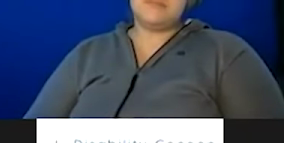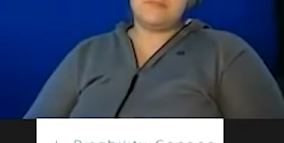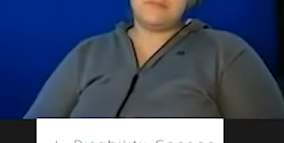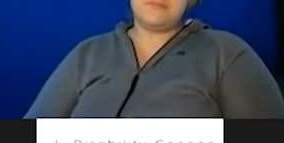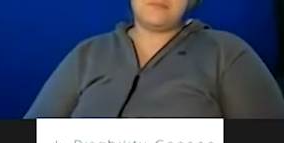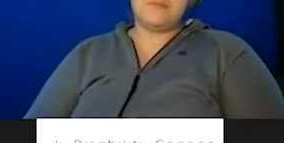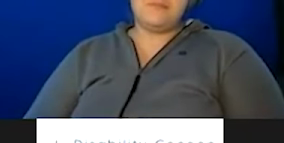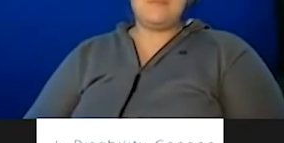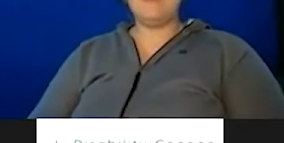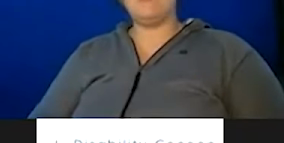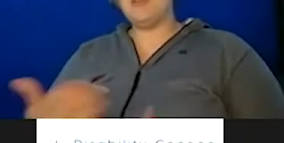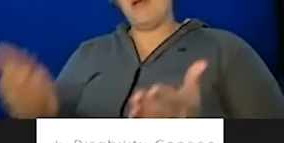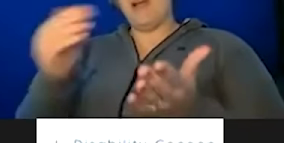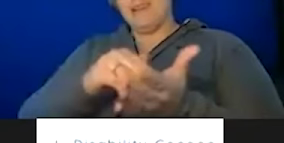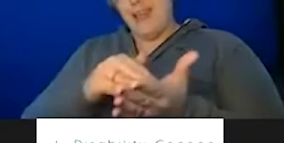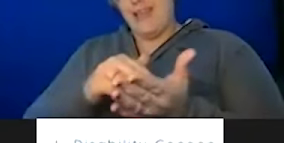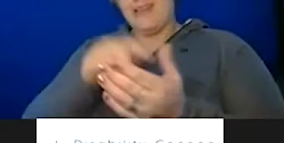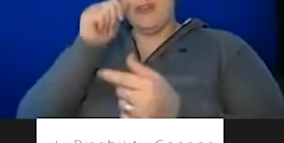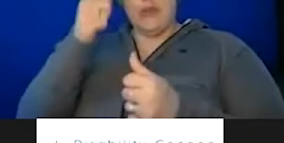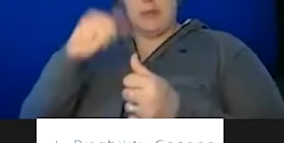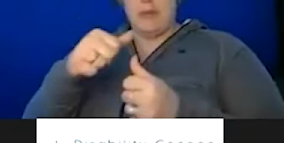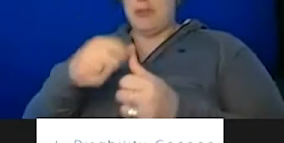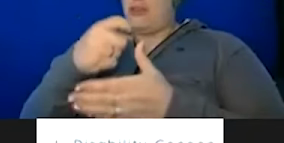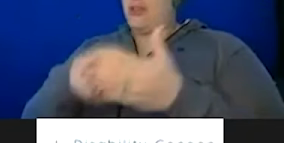cost really does vary based on